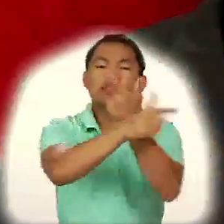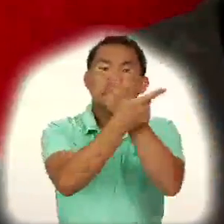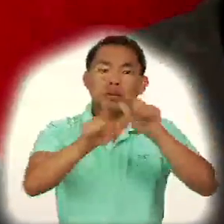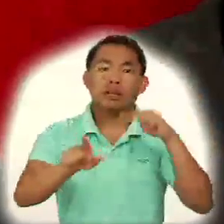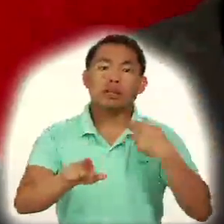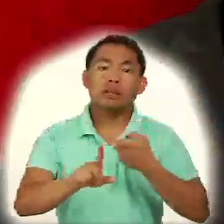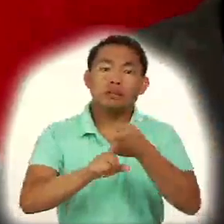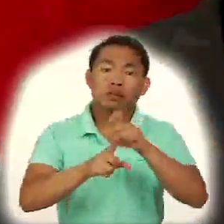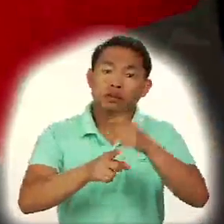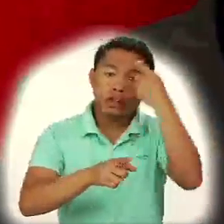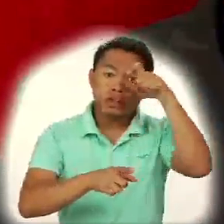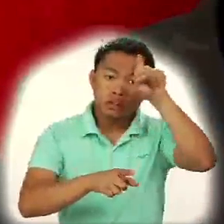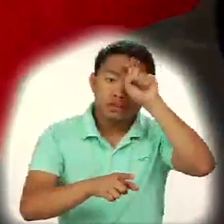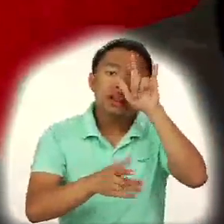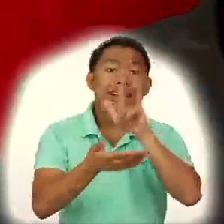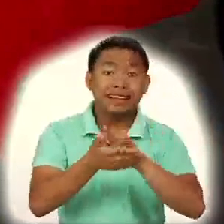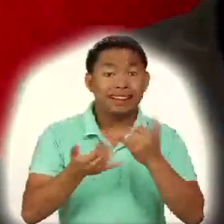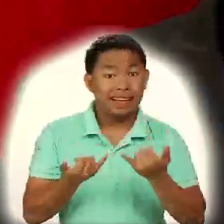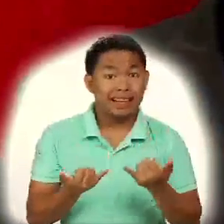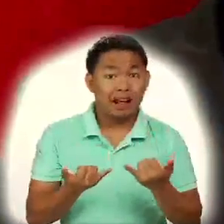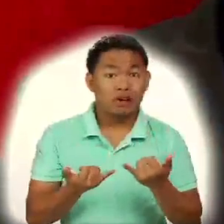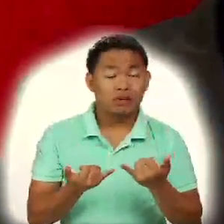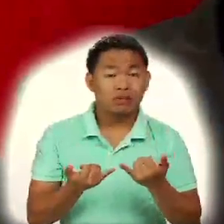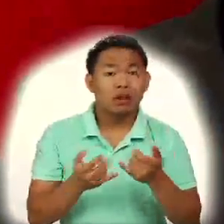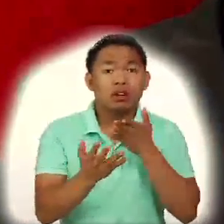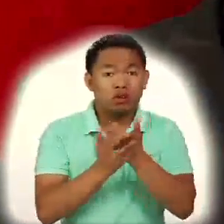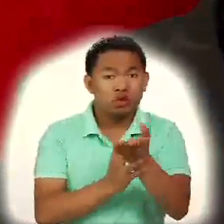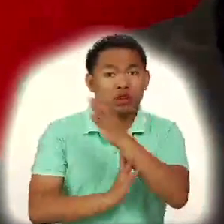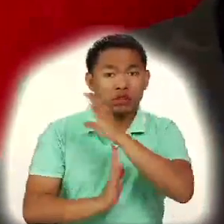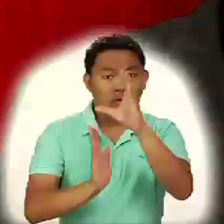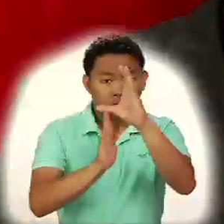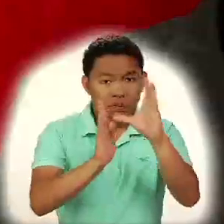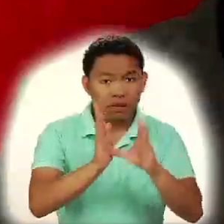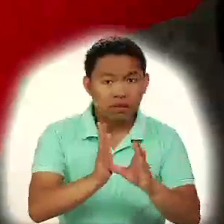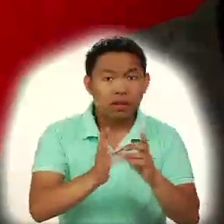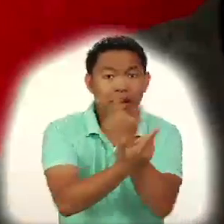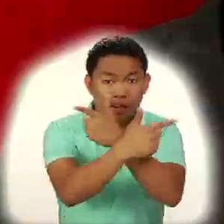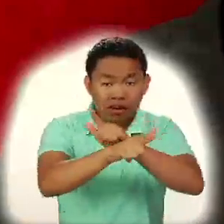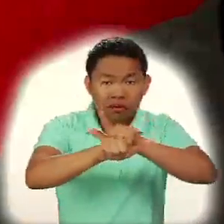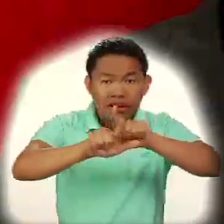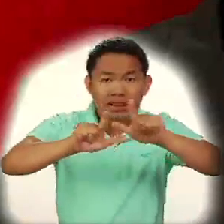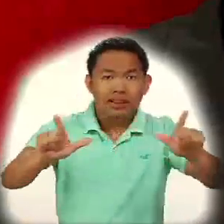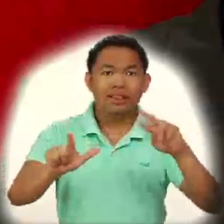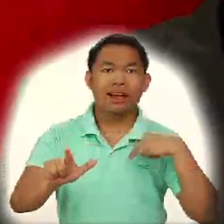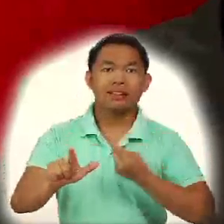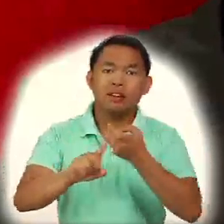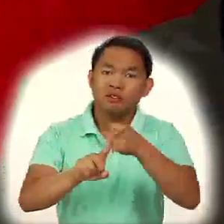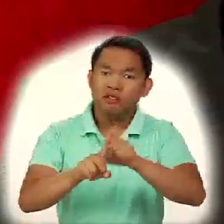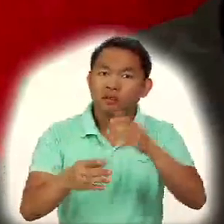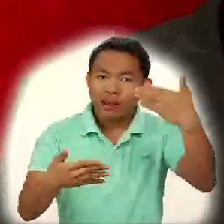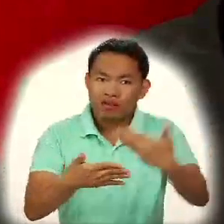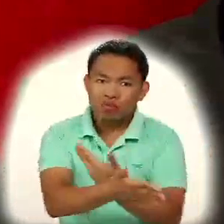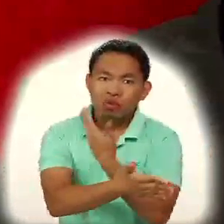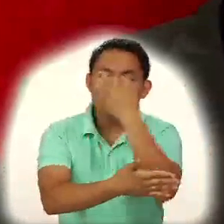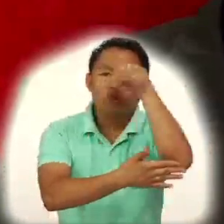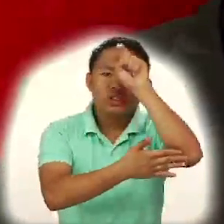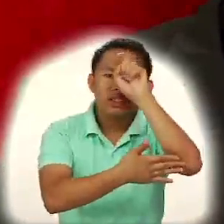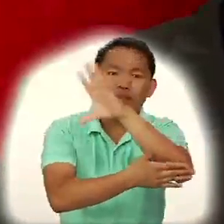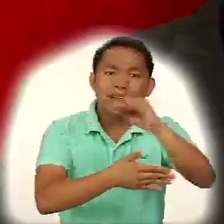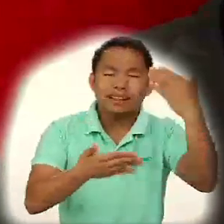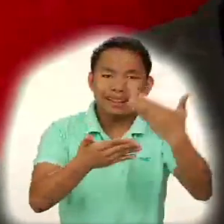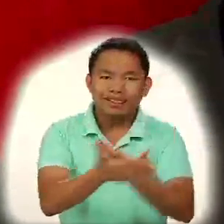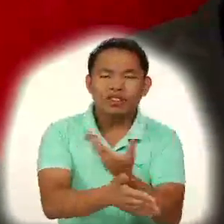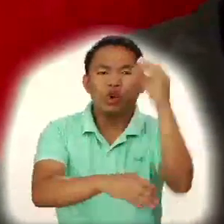us from Egypt, and now through the commandments liberates us from the new Egypts and the